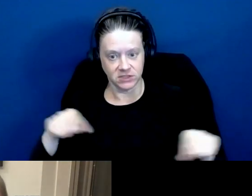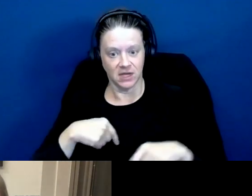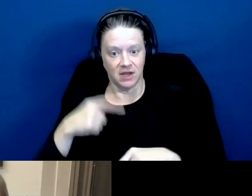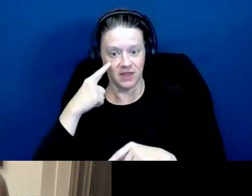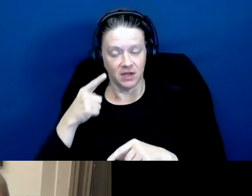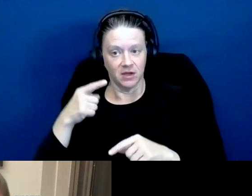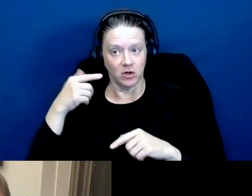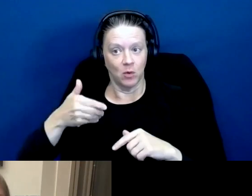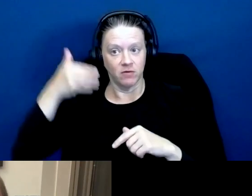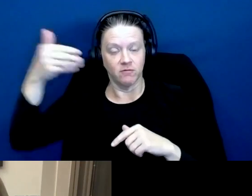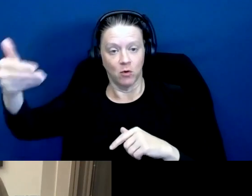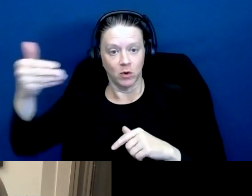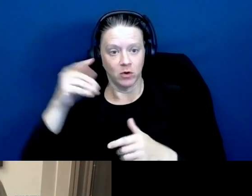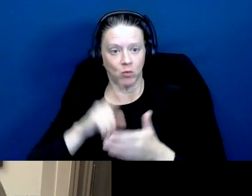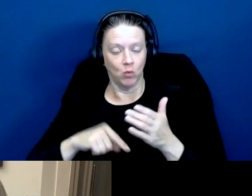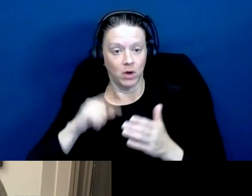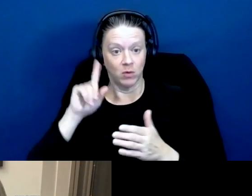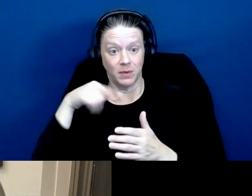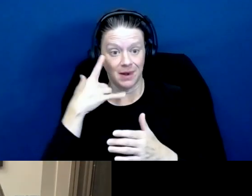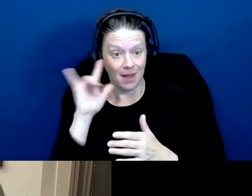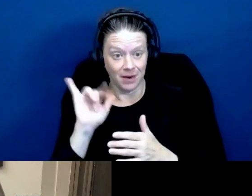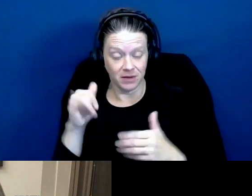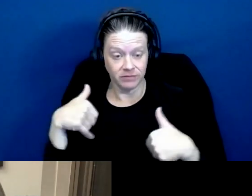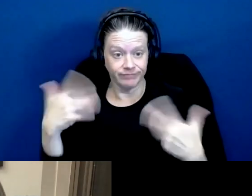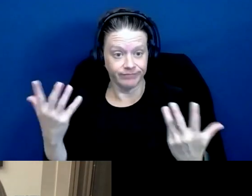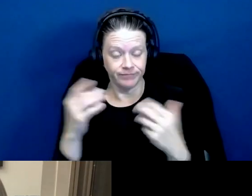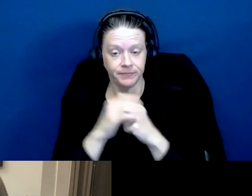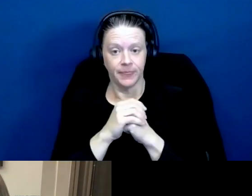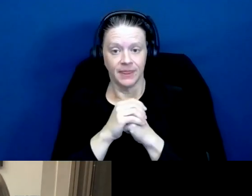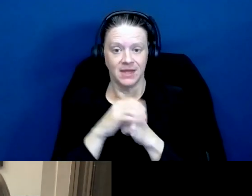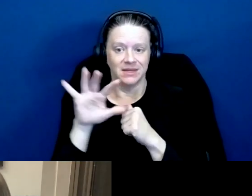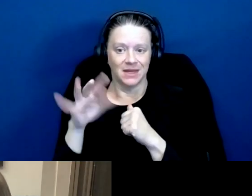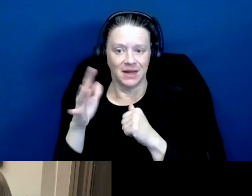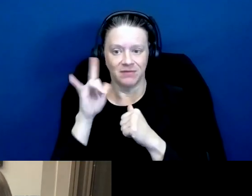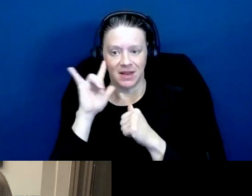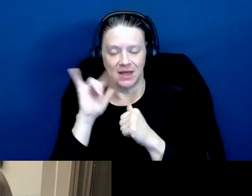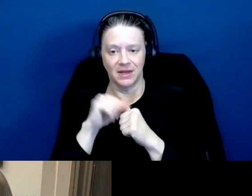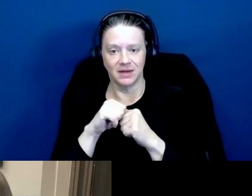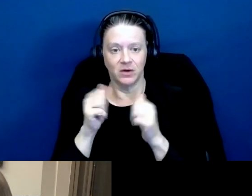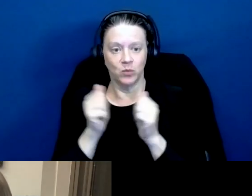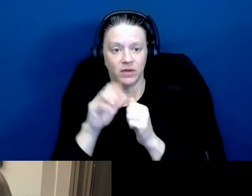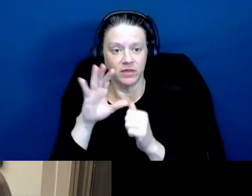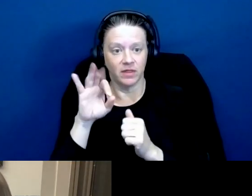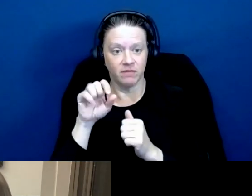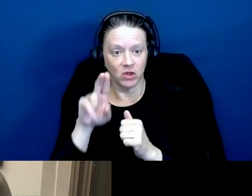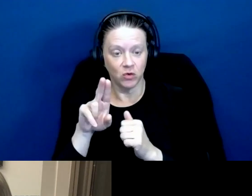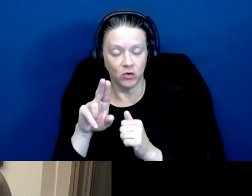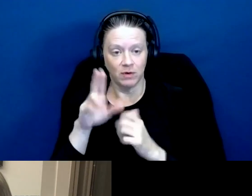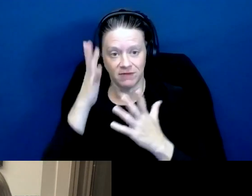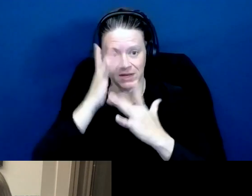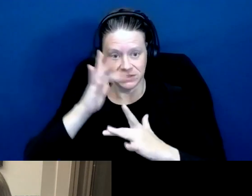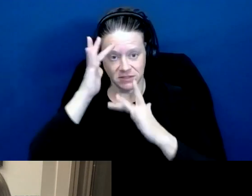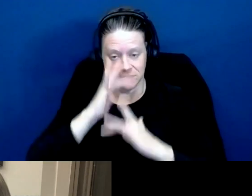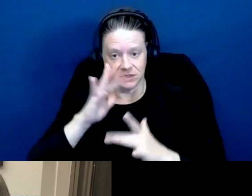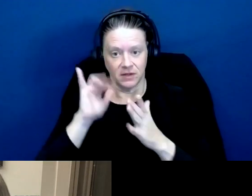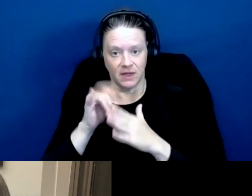it's going to be like is kind of like with the flu vaccine, the flu vaccine is a